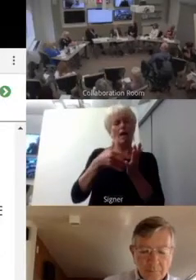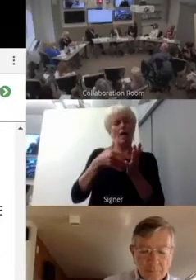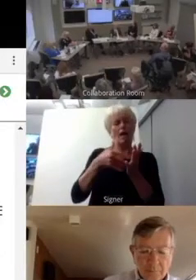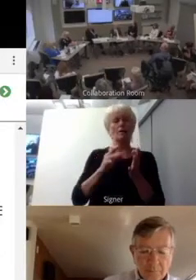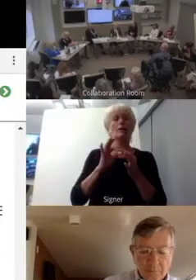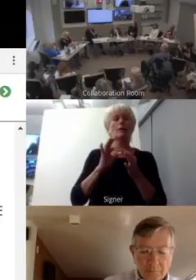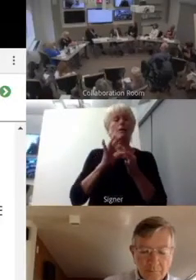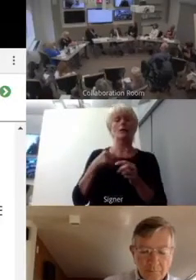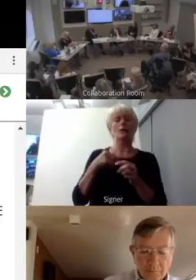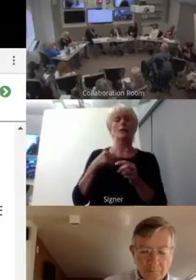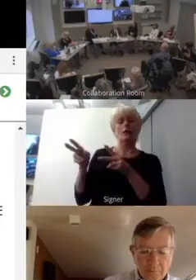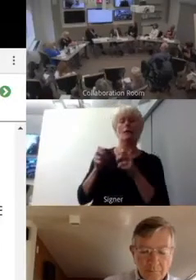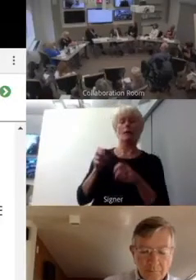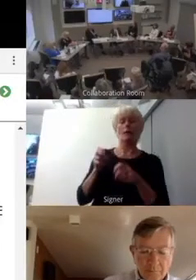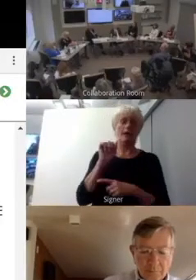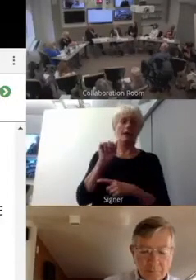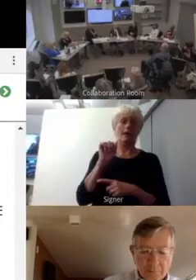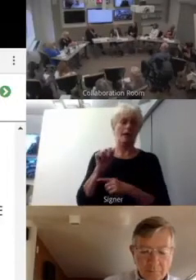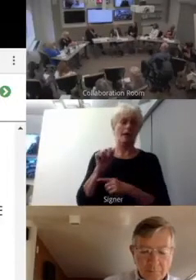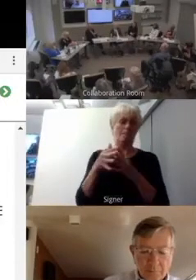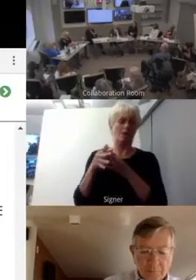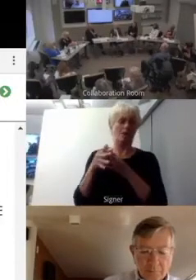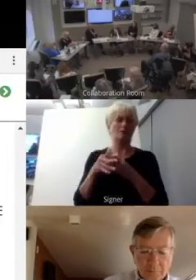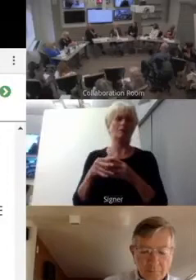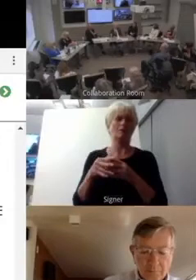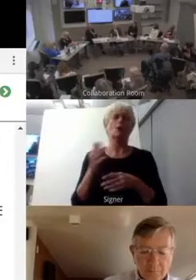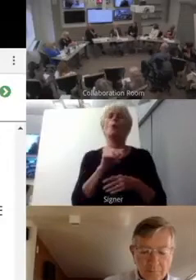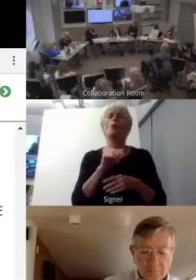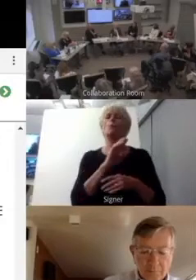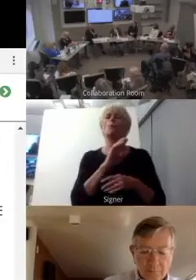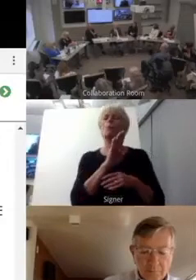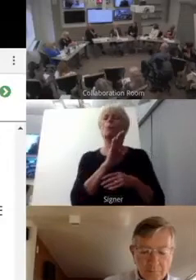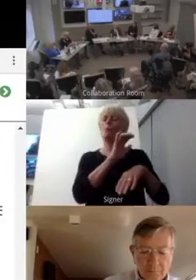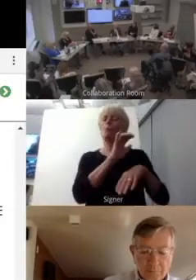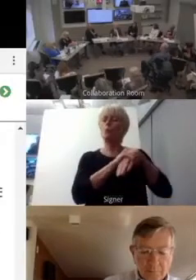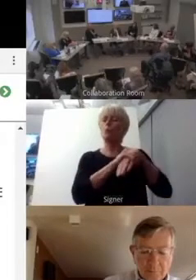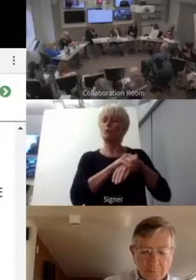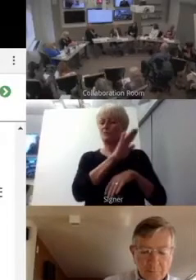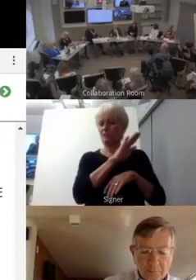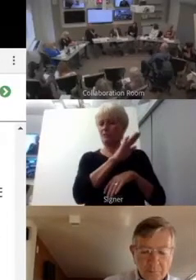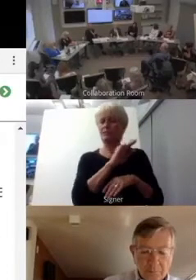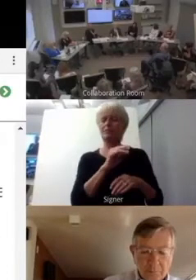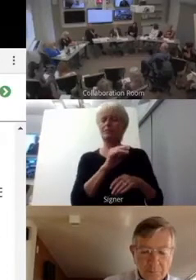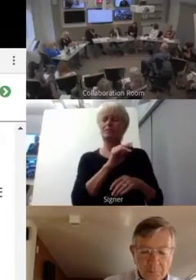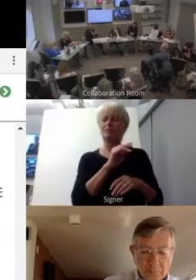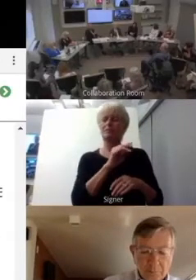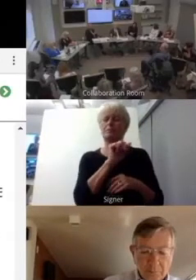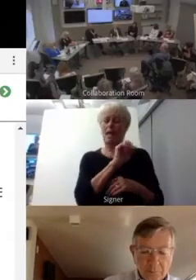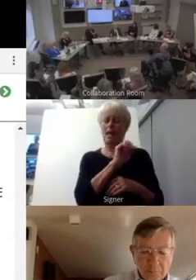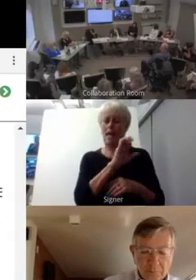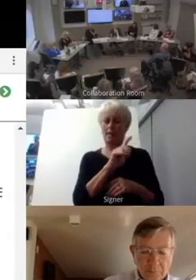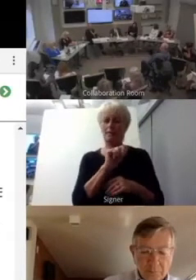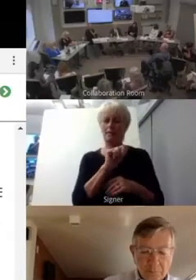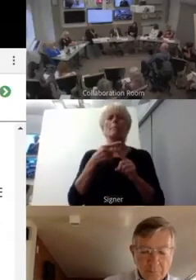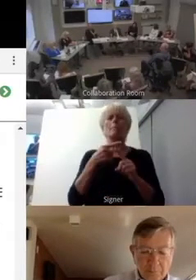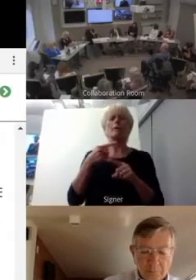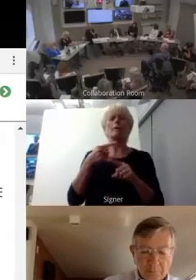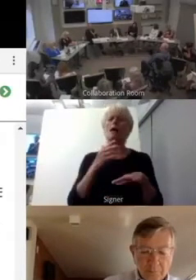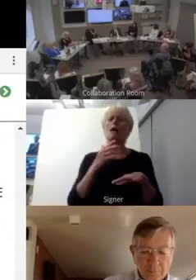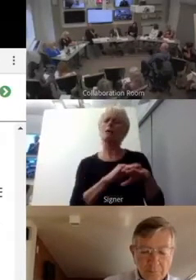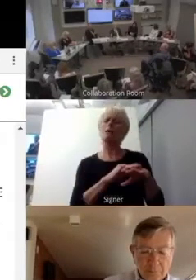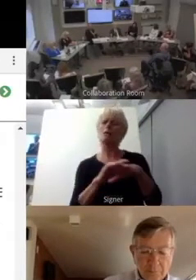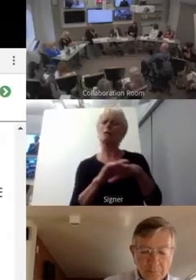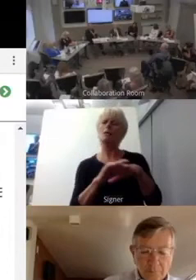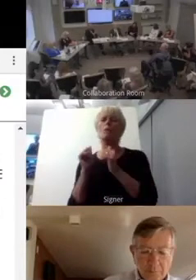British Disability Discrimination Act, as it was at the time. I also consulted with several Israeli experts on disabilities.